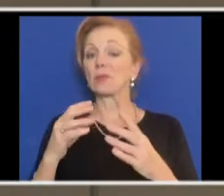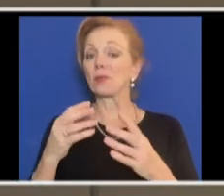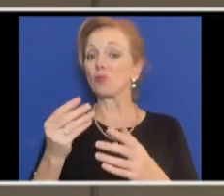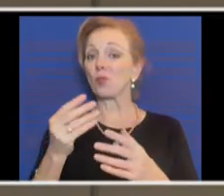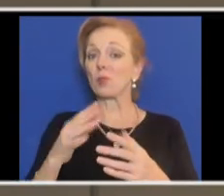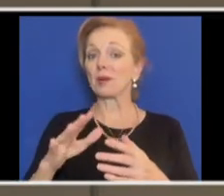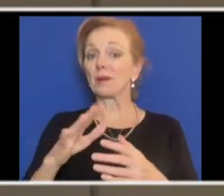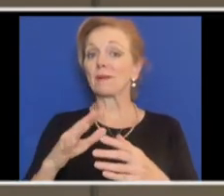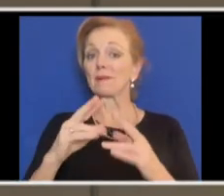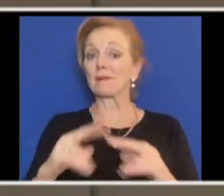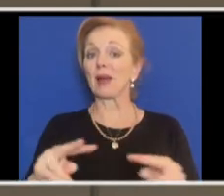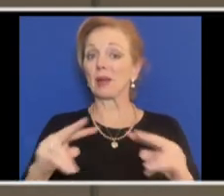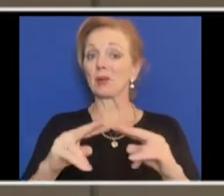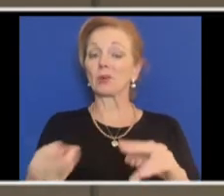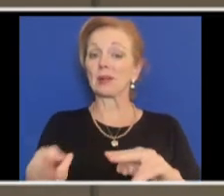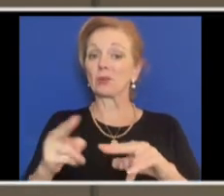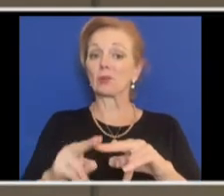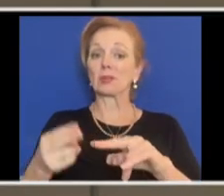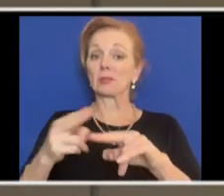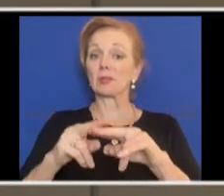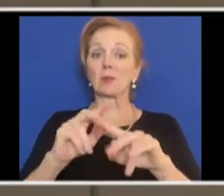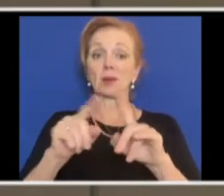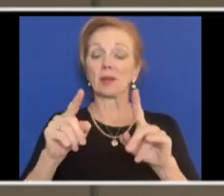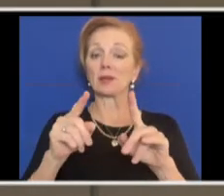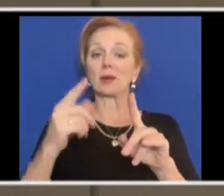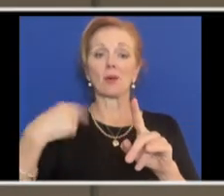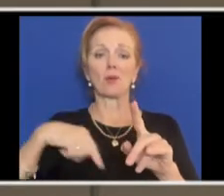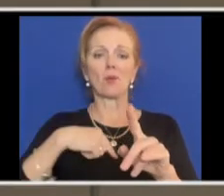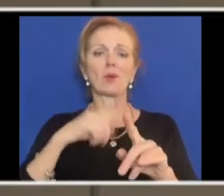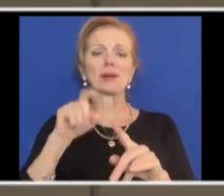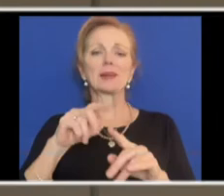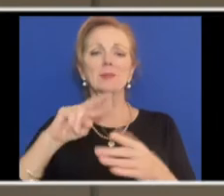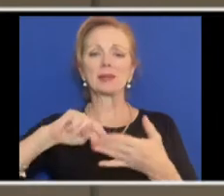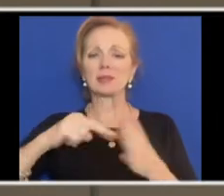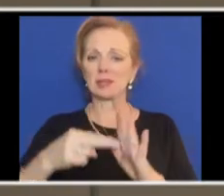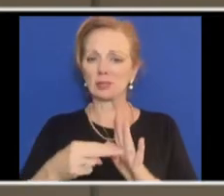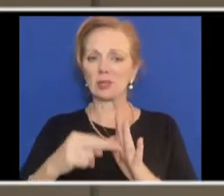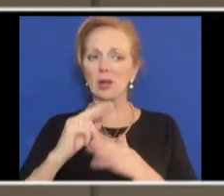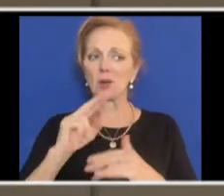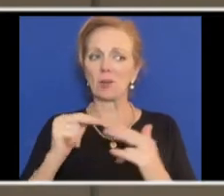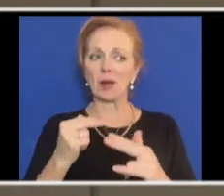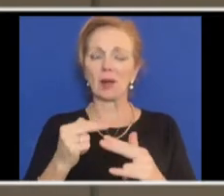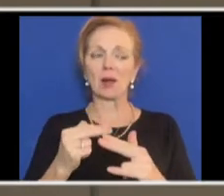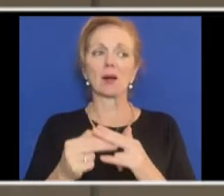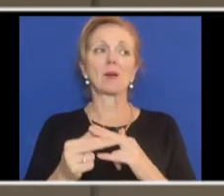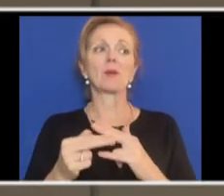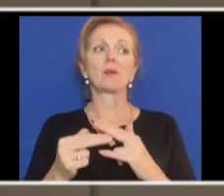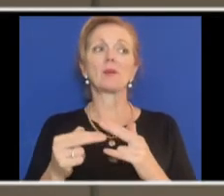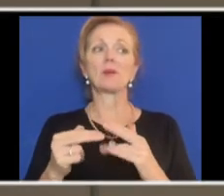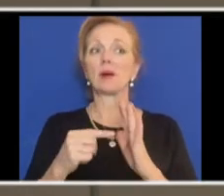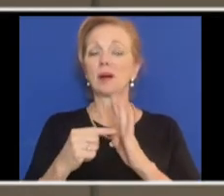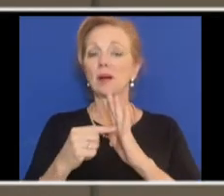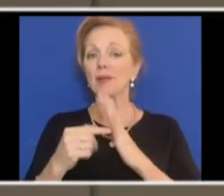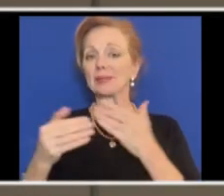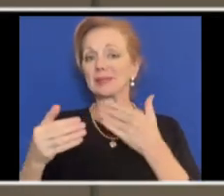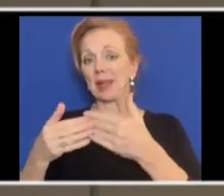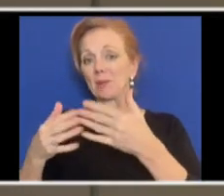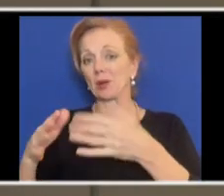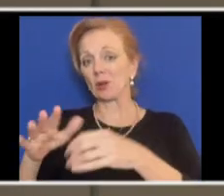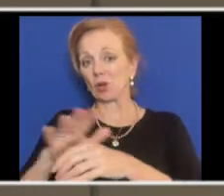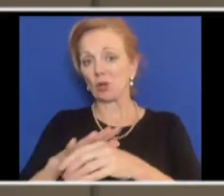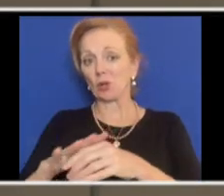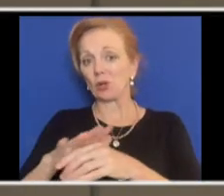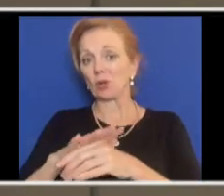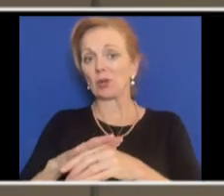to increase but we have to be intentional about this this neighborhood and and